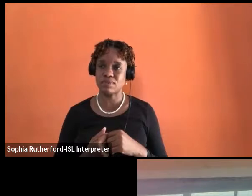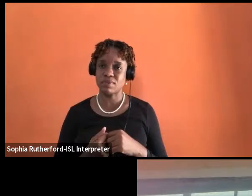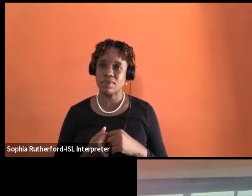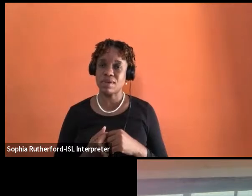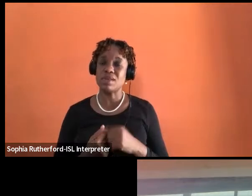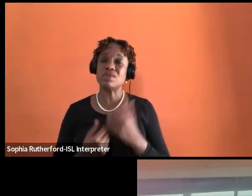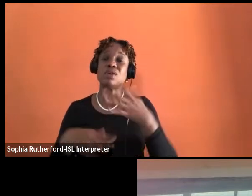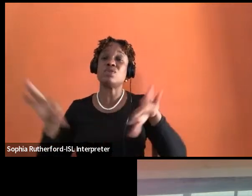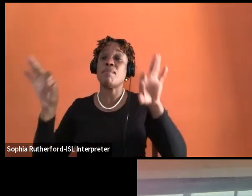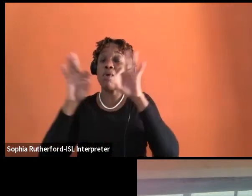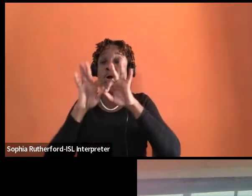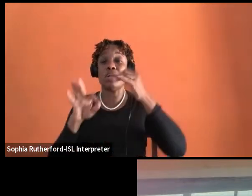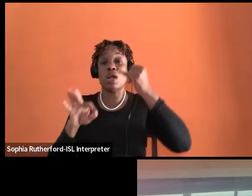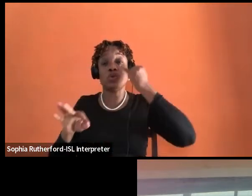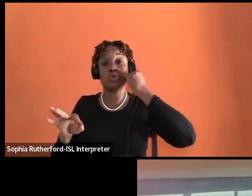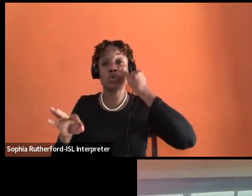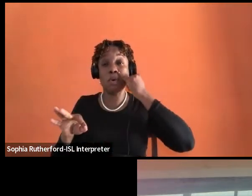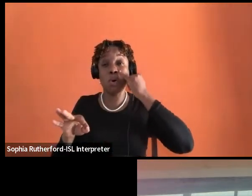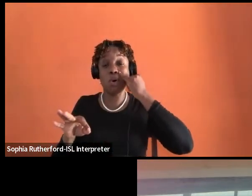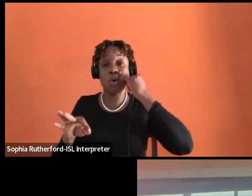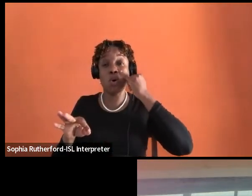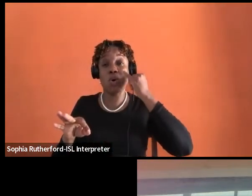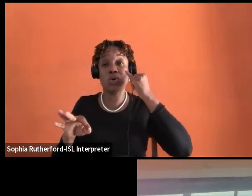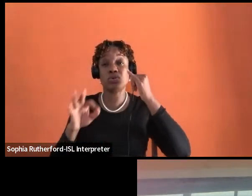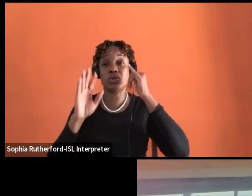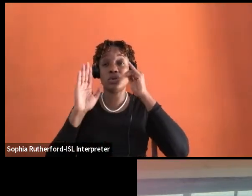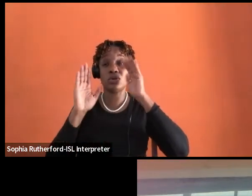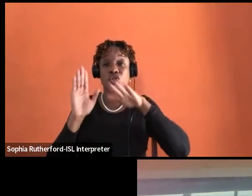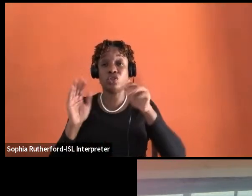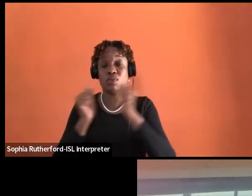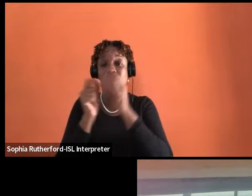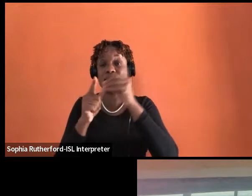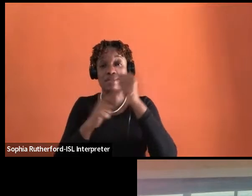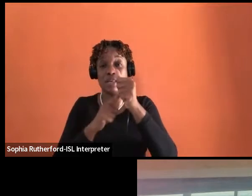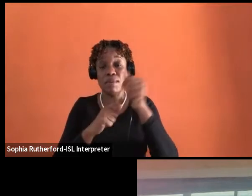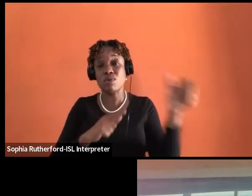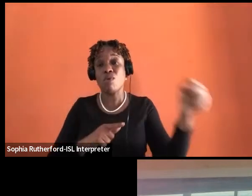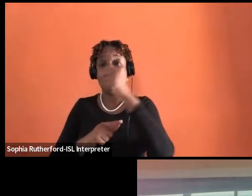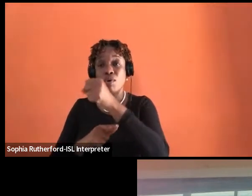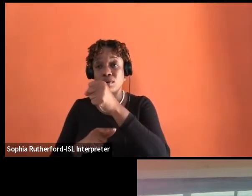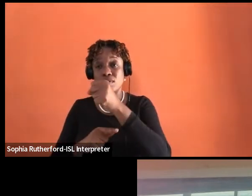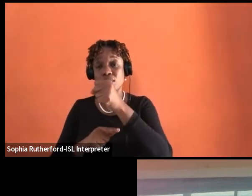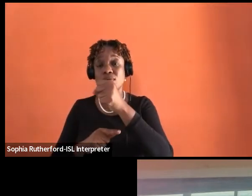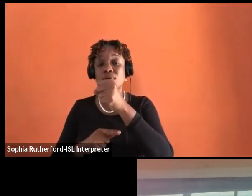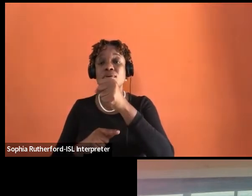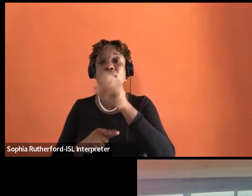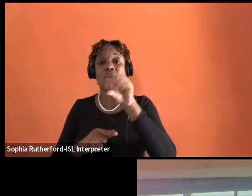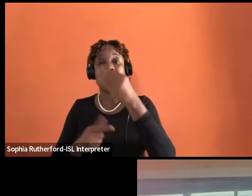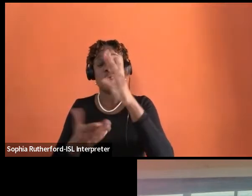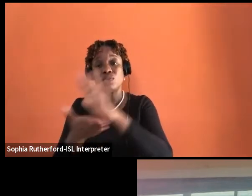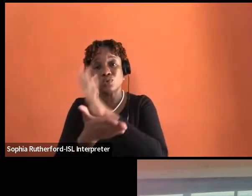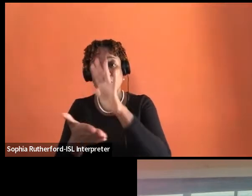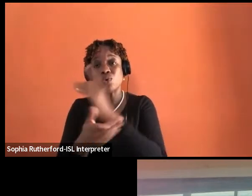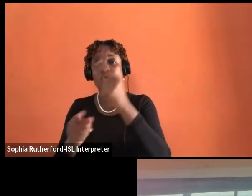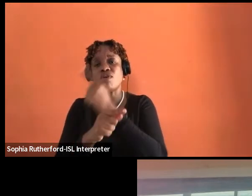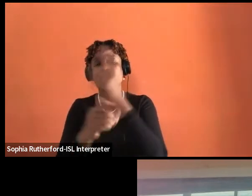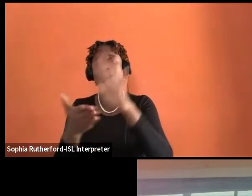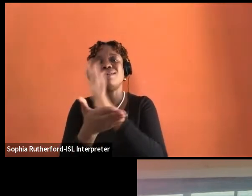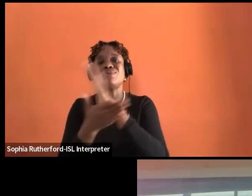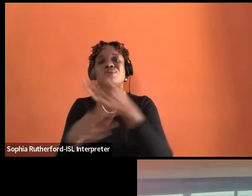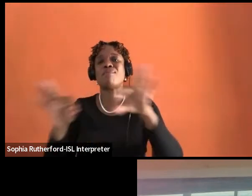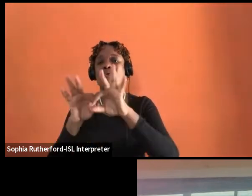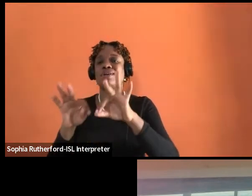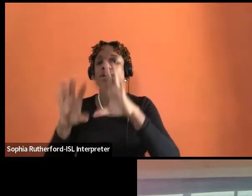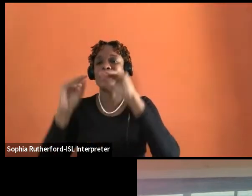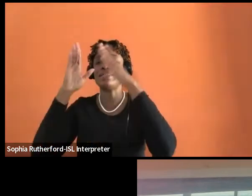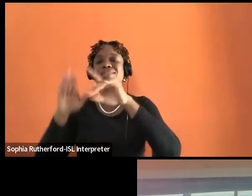in the regular system, the teachers have to be educated, and some little things we might take